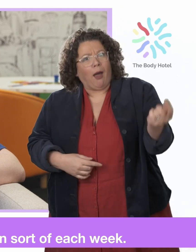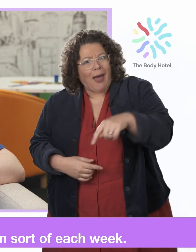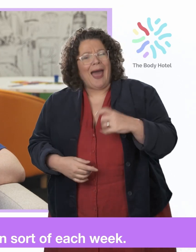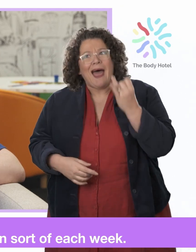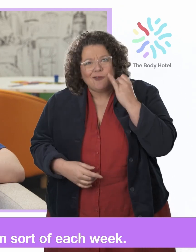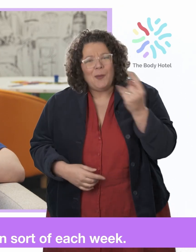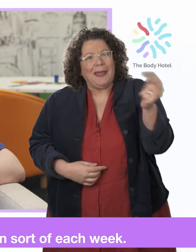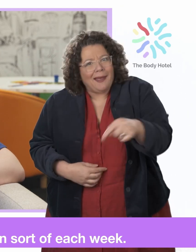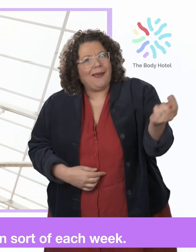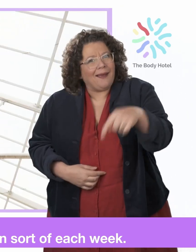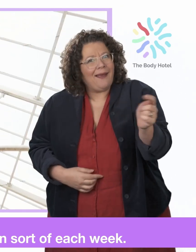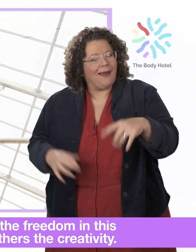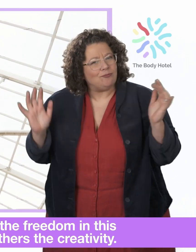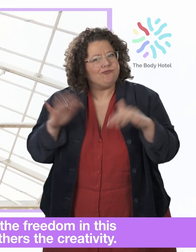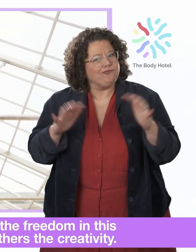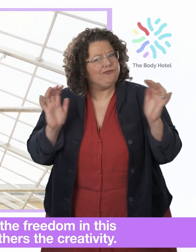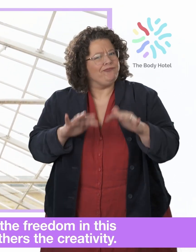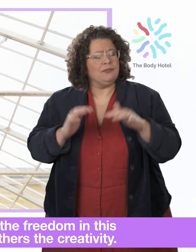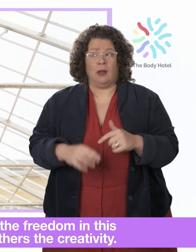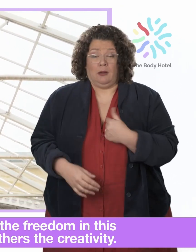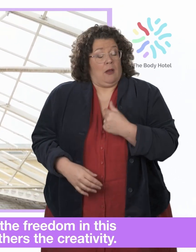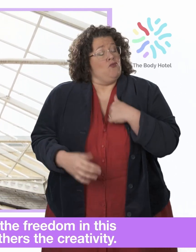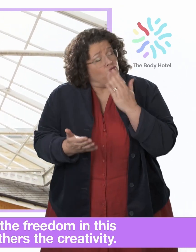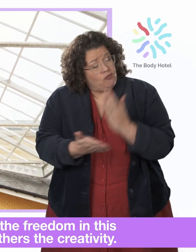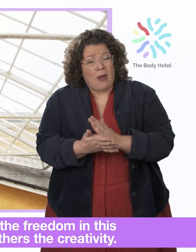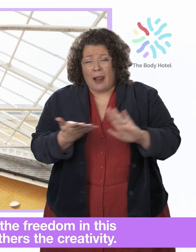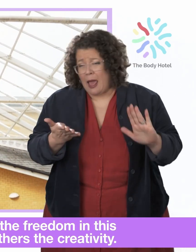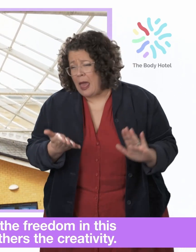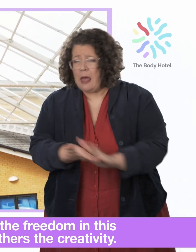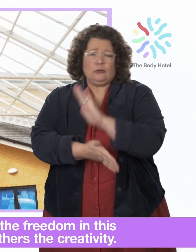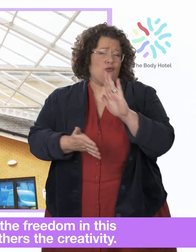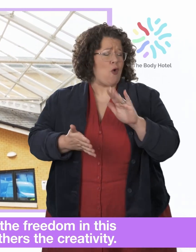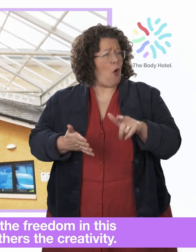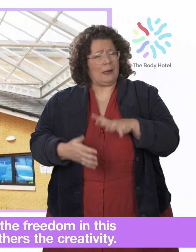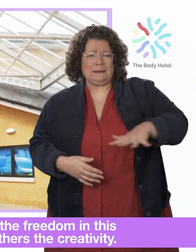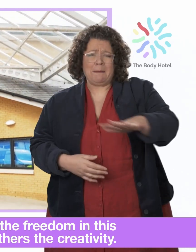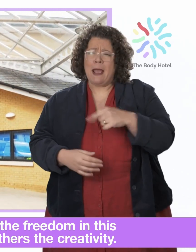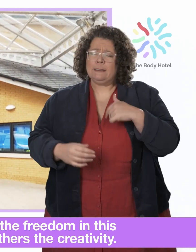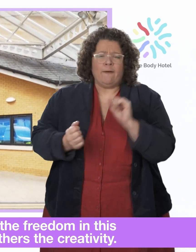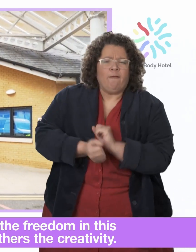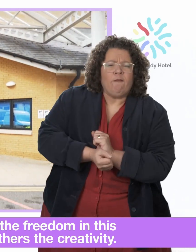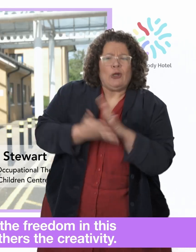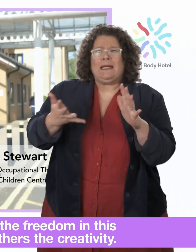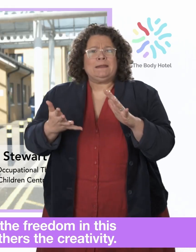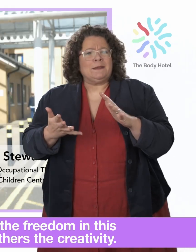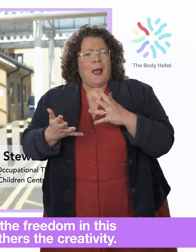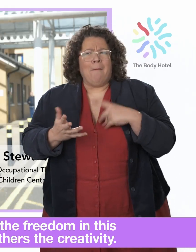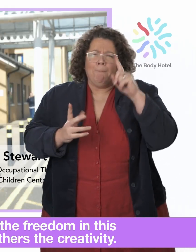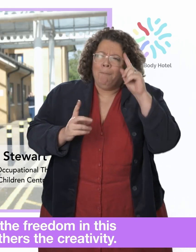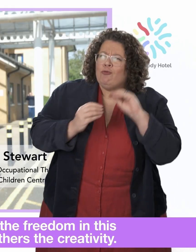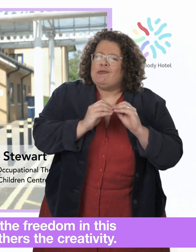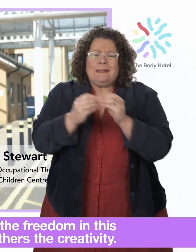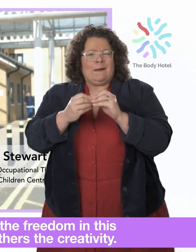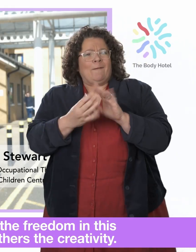faces come in sort of each week. I just thoroughly enjoyed the freedom in the space, connecting